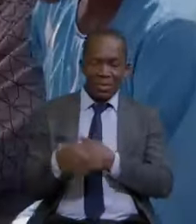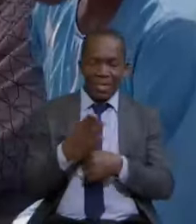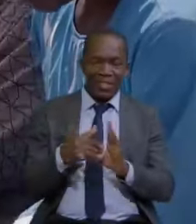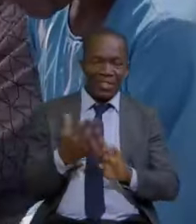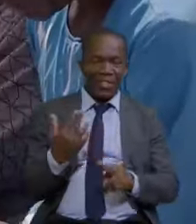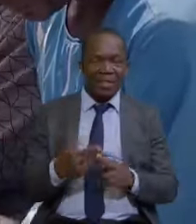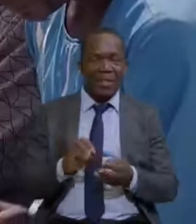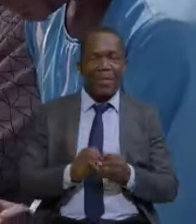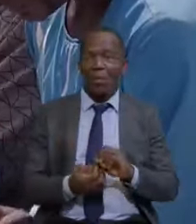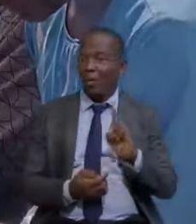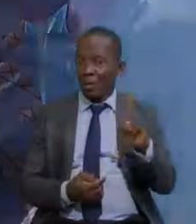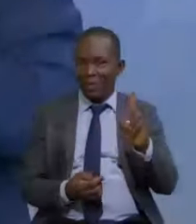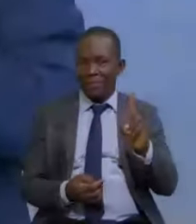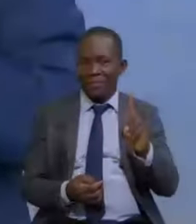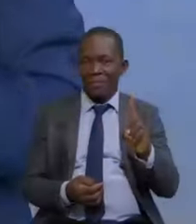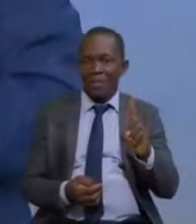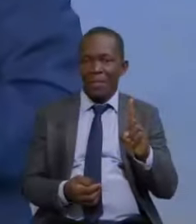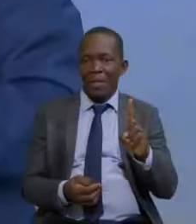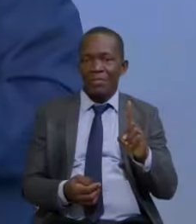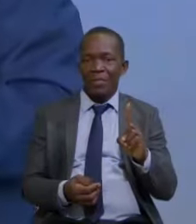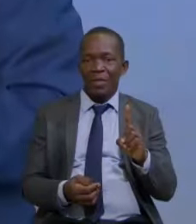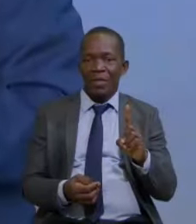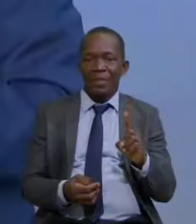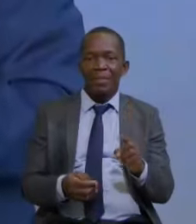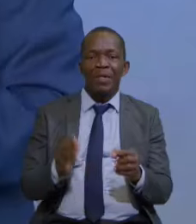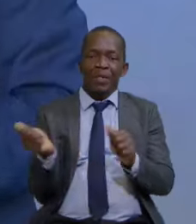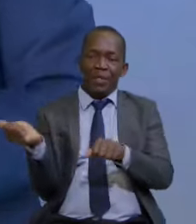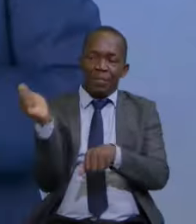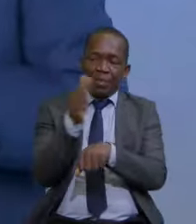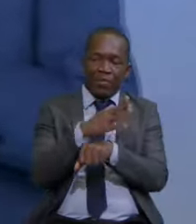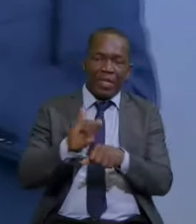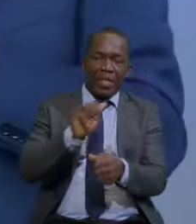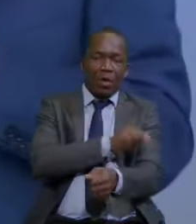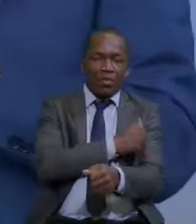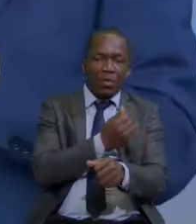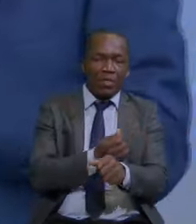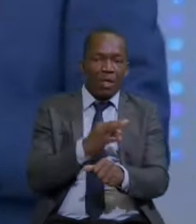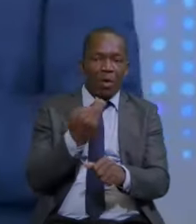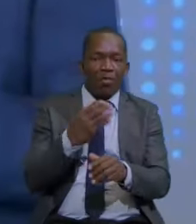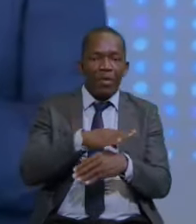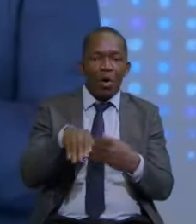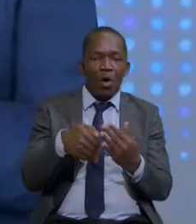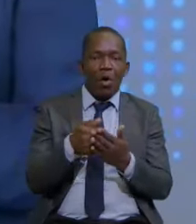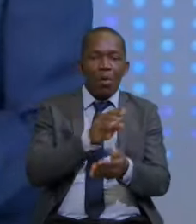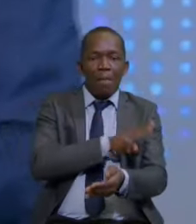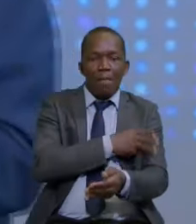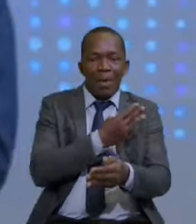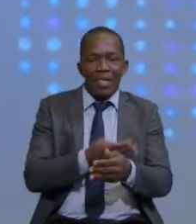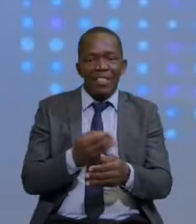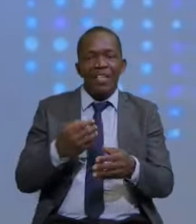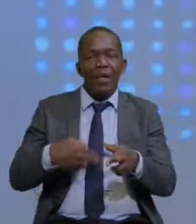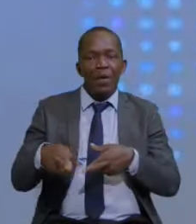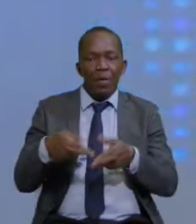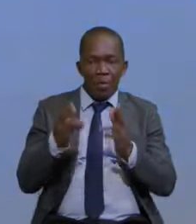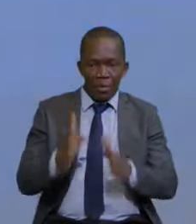prevailing authority of the Almighty Sovereign. Prevailing authority. Matthew chapter